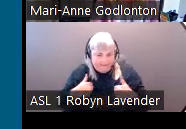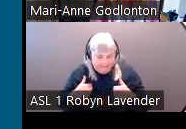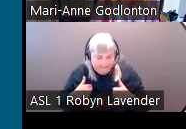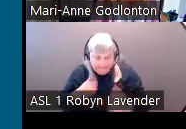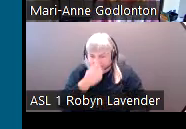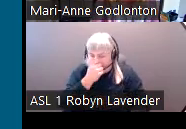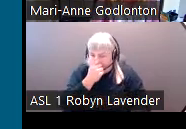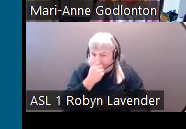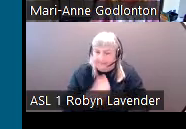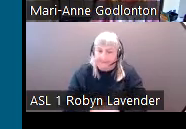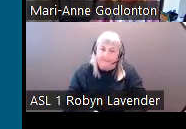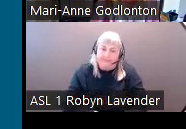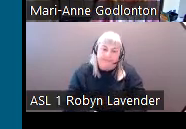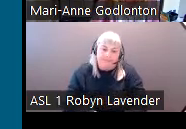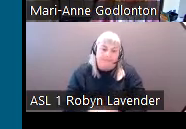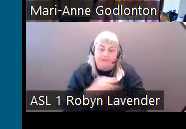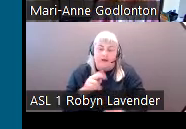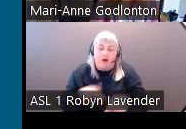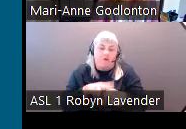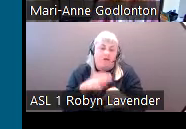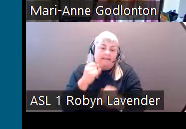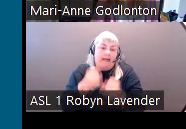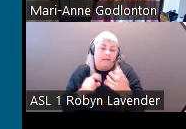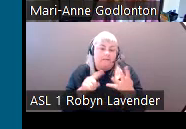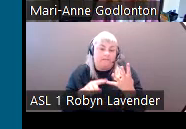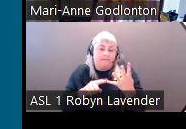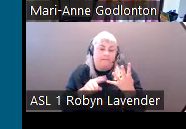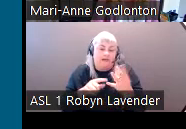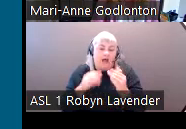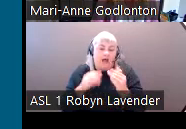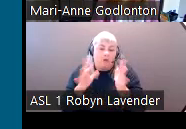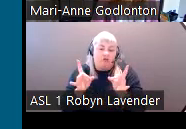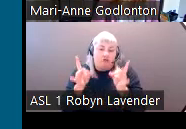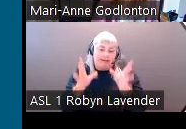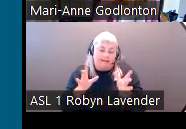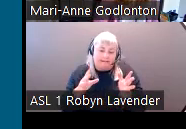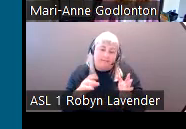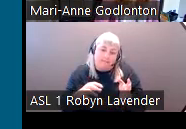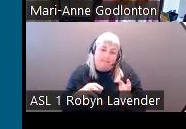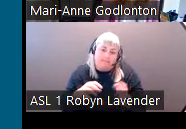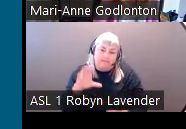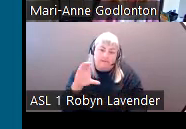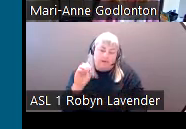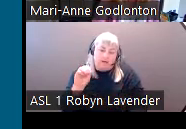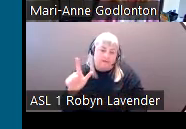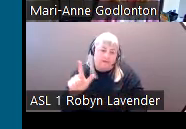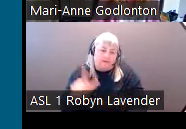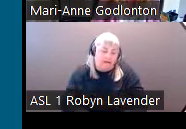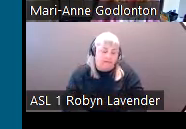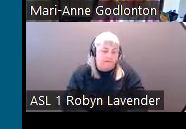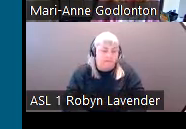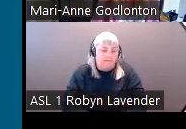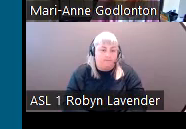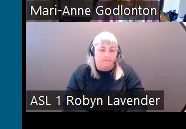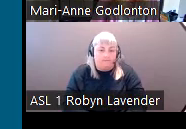And then of course, the last one here is housing crisis and cost of living. I'm also making sure that I'm checking my time here